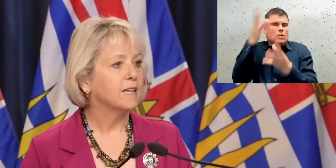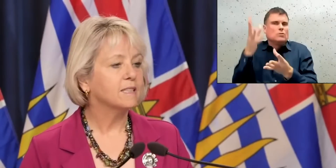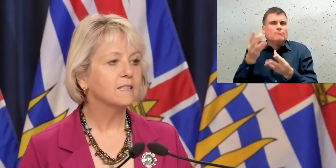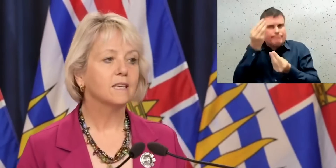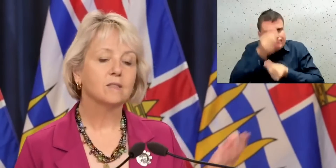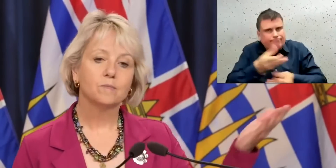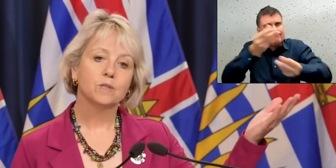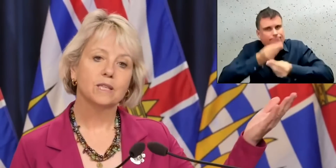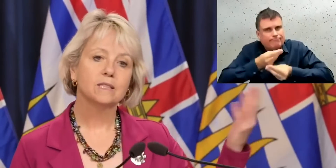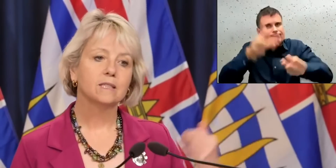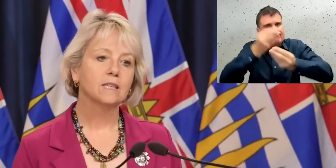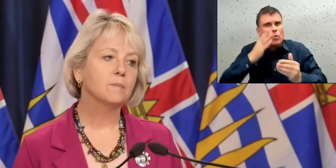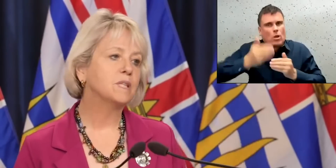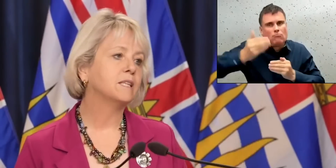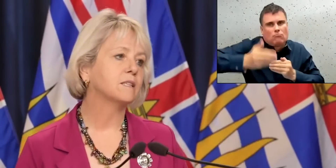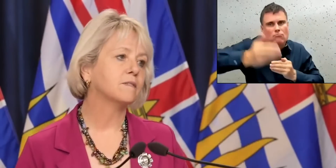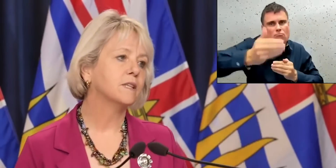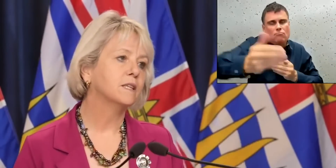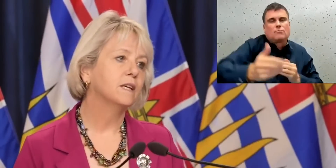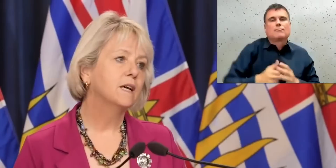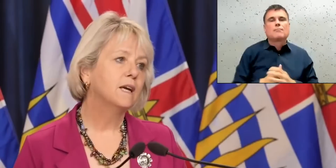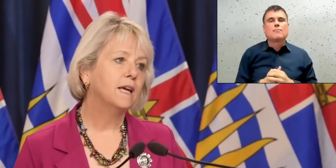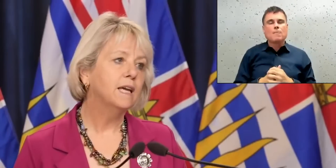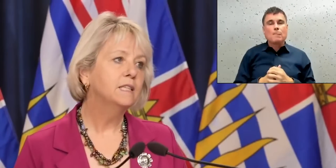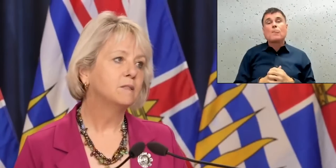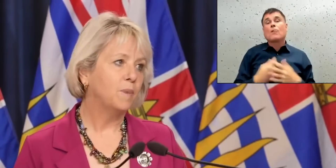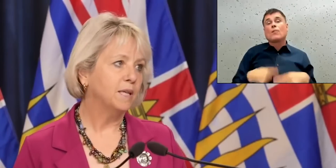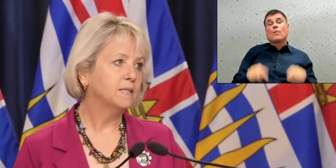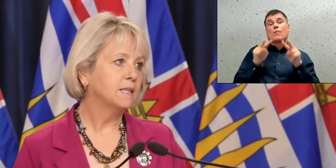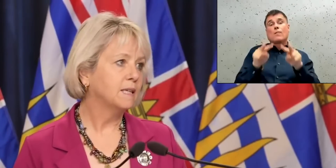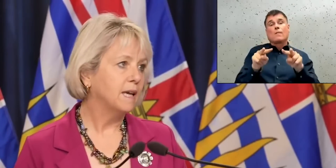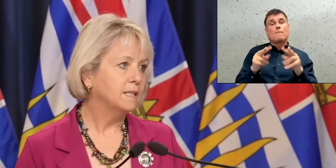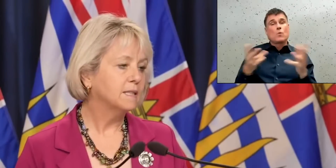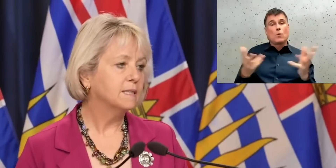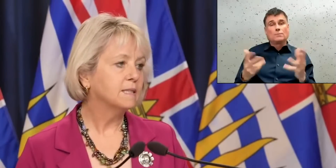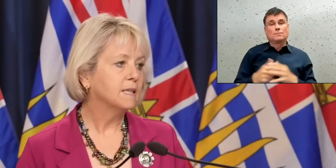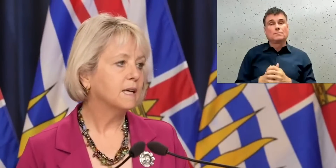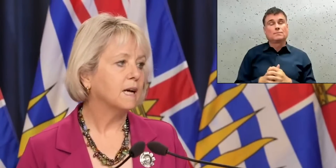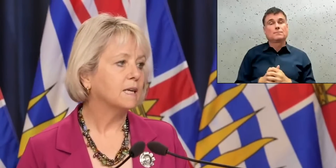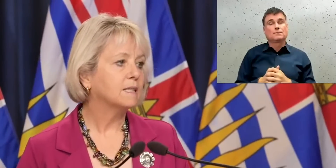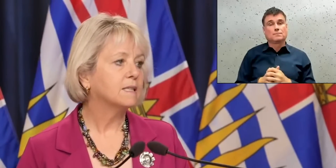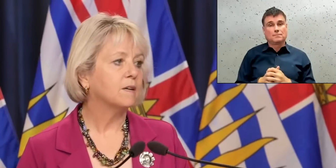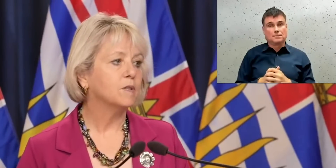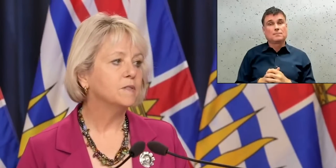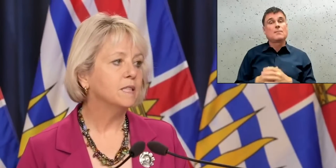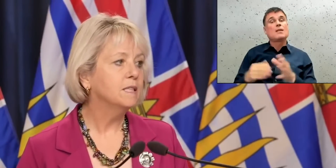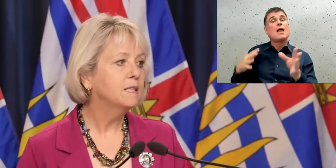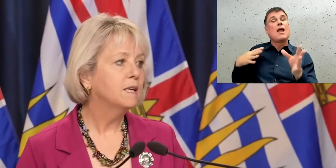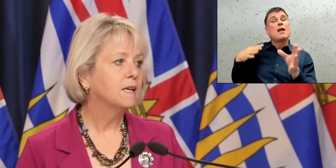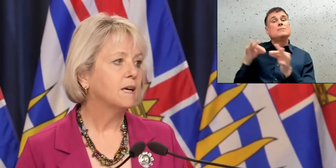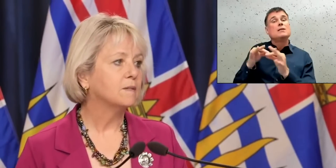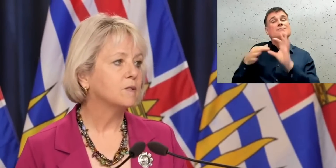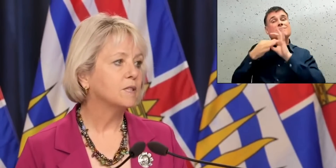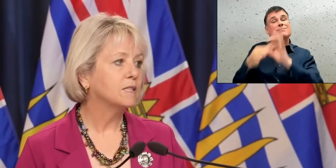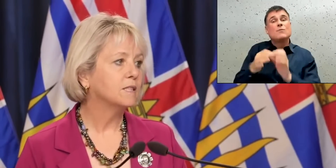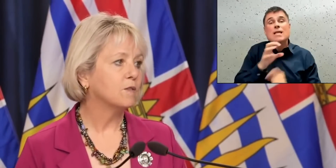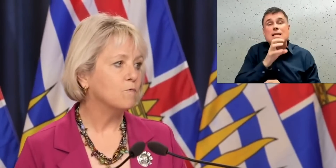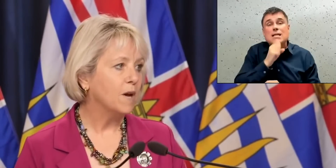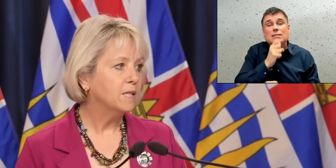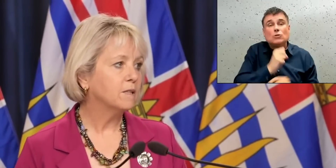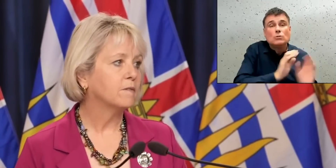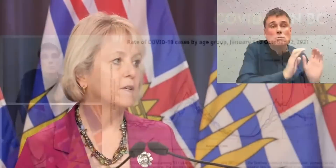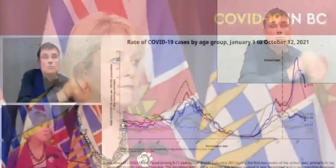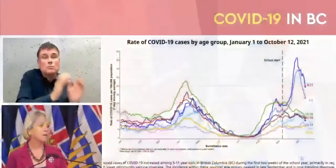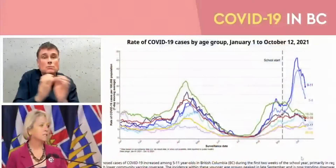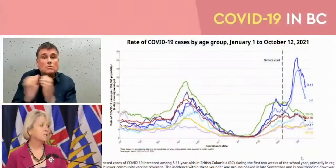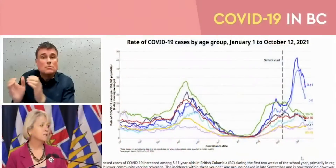with looking at presenting the update of the age-based cases that we've seen. So this is